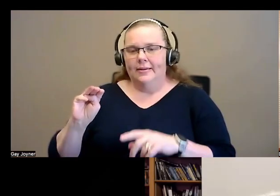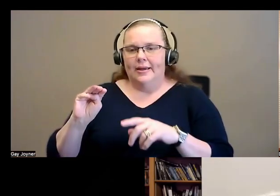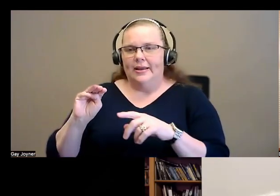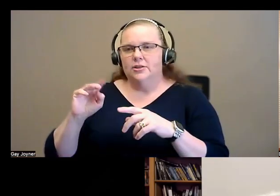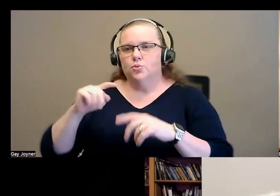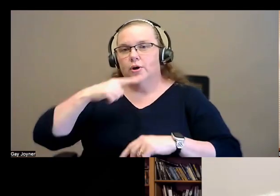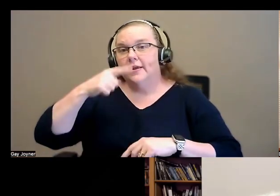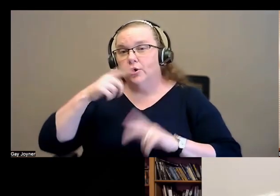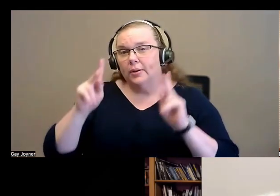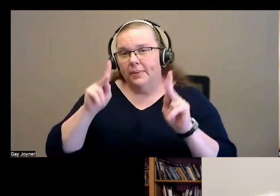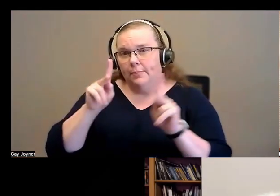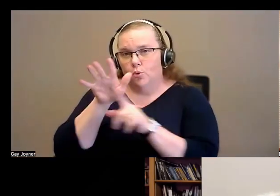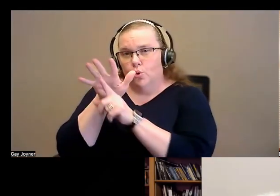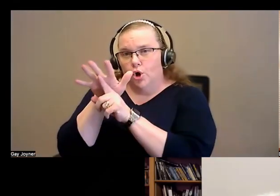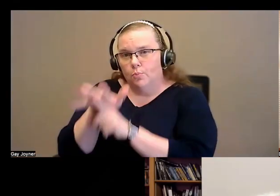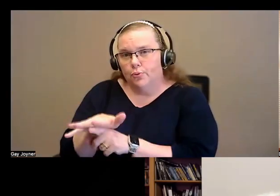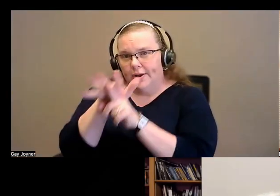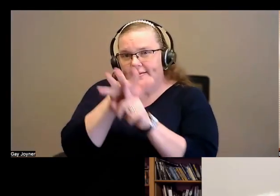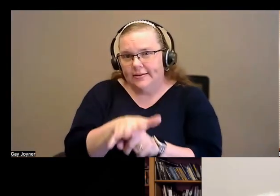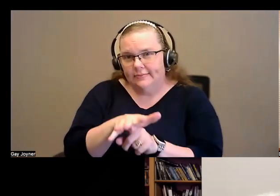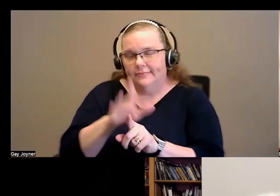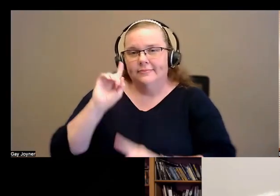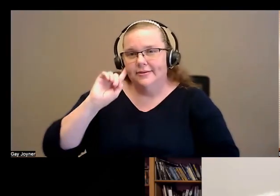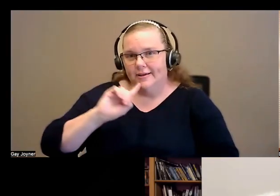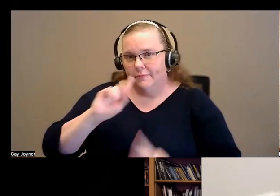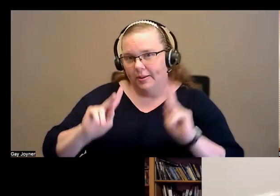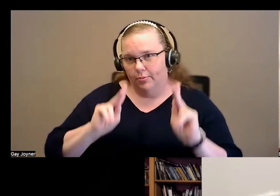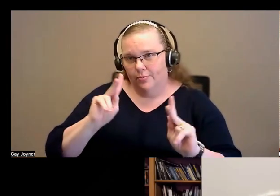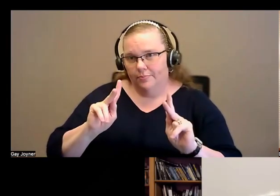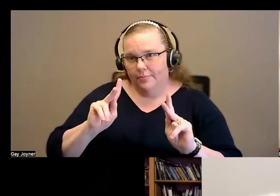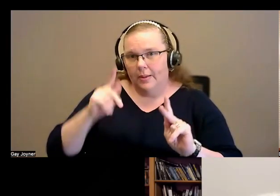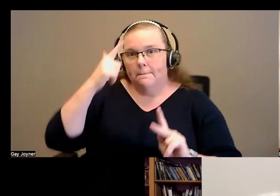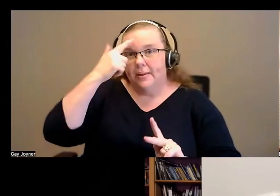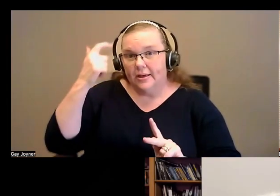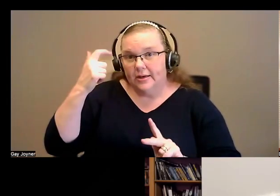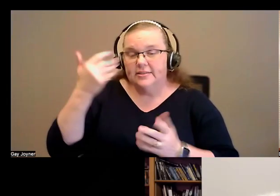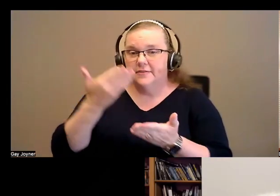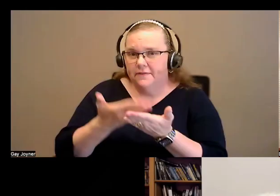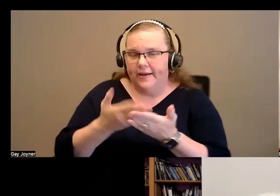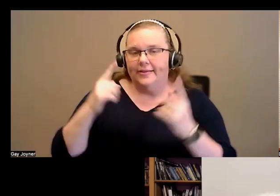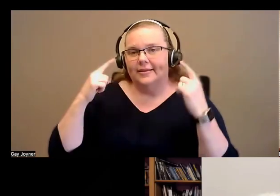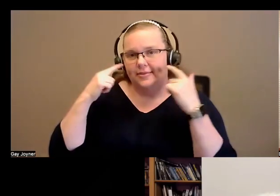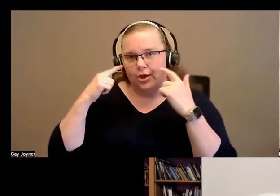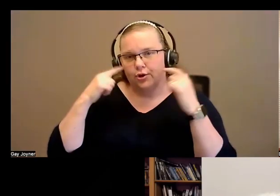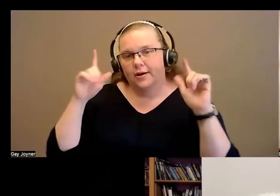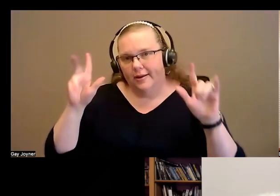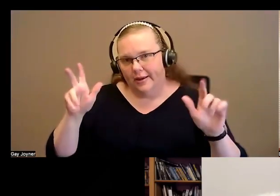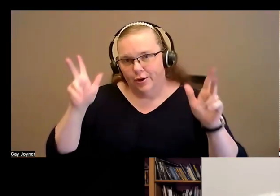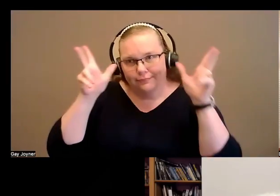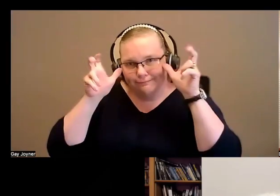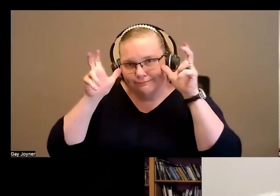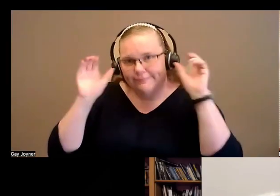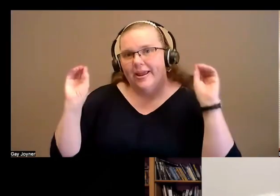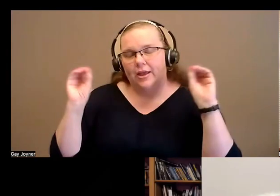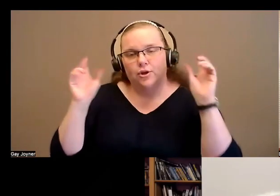AUDISM, Mm. and it's where hearing people were oppressing deaf people Mm. Mm. because of the fact that they could not